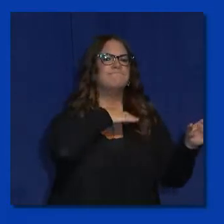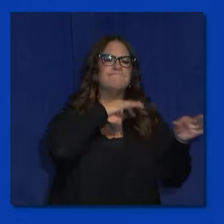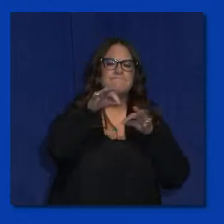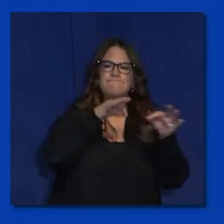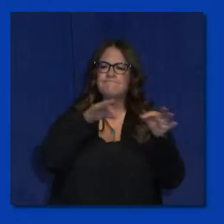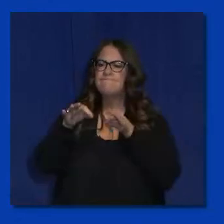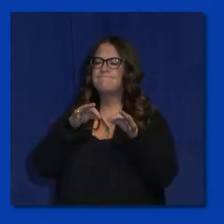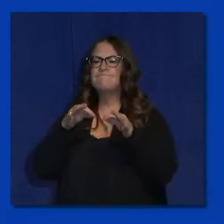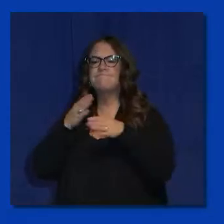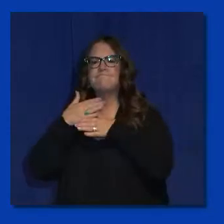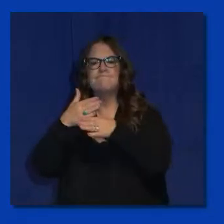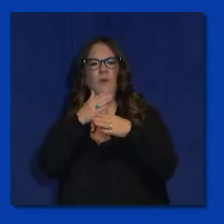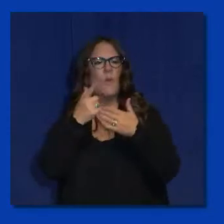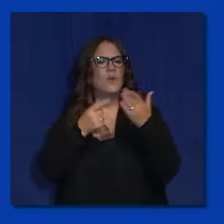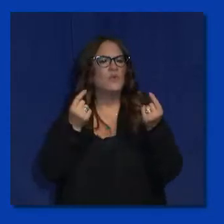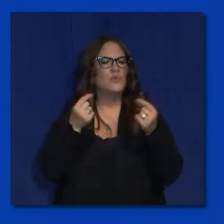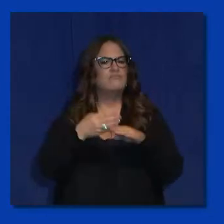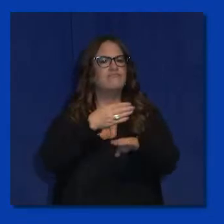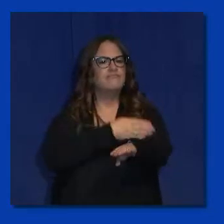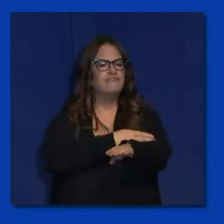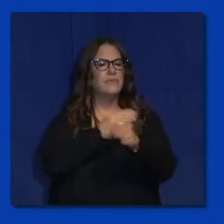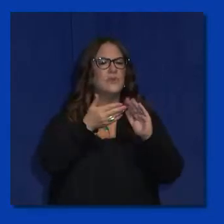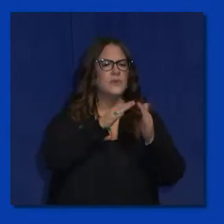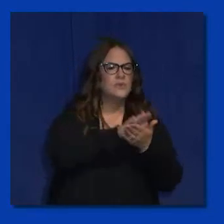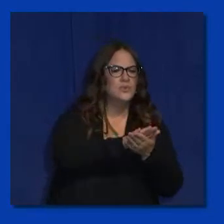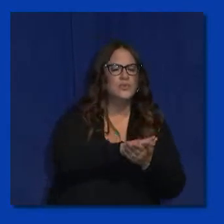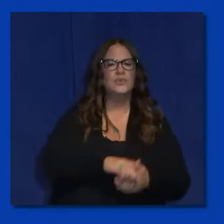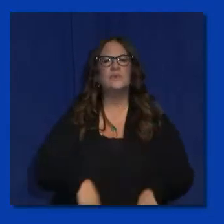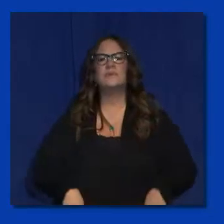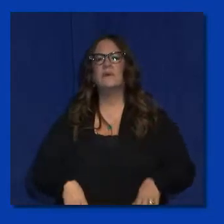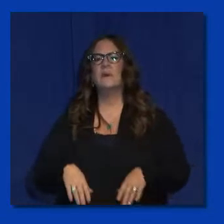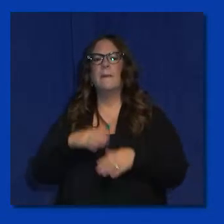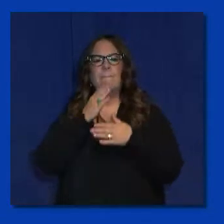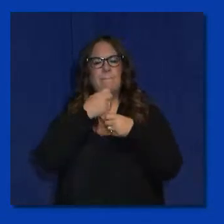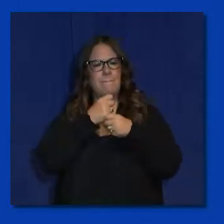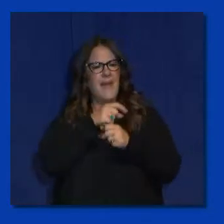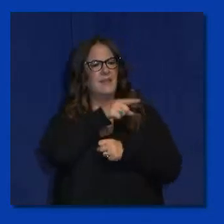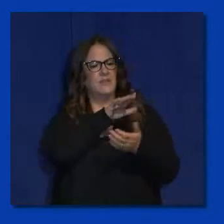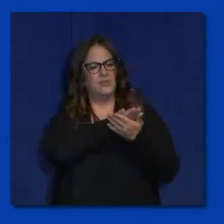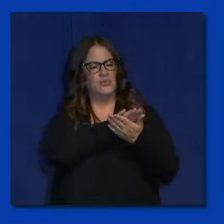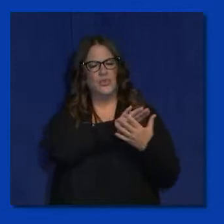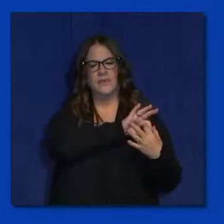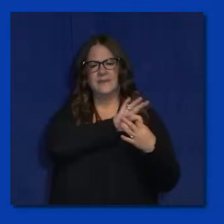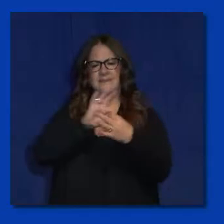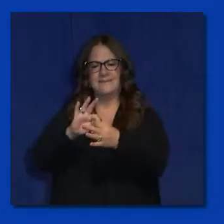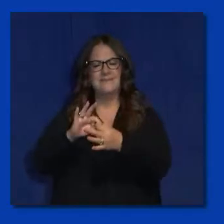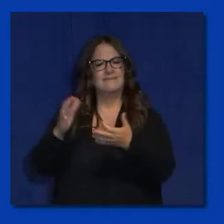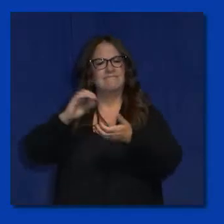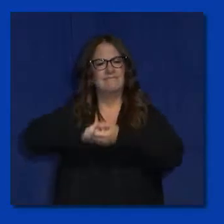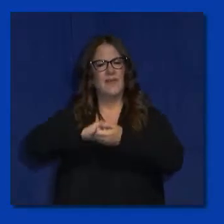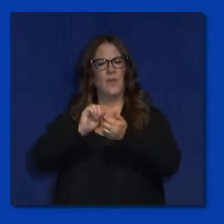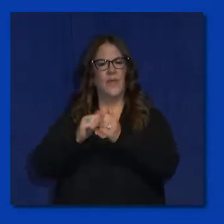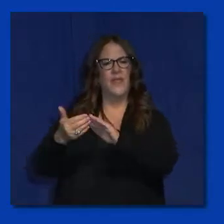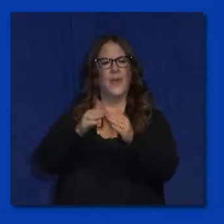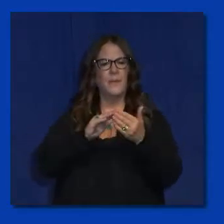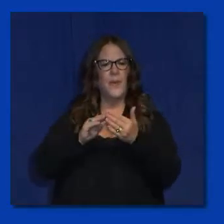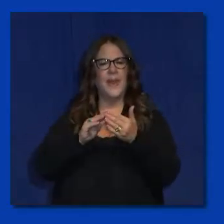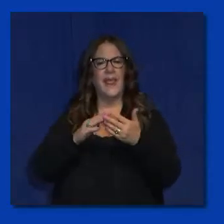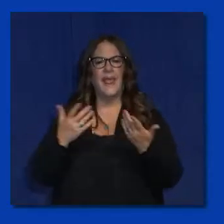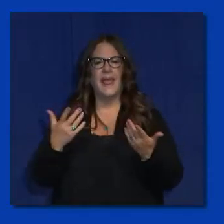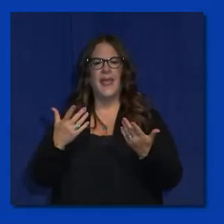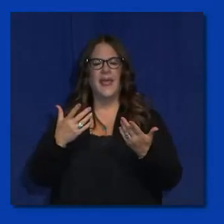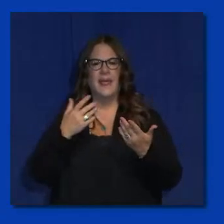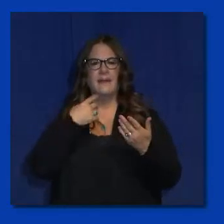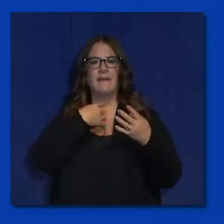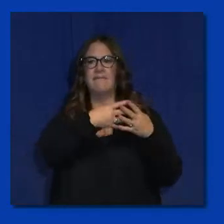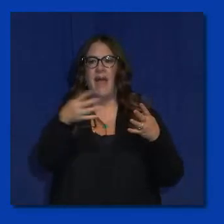community schools, which is just about taking down silos, making schools part of the community, connecting dots, taking fences